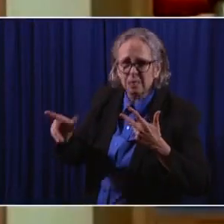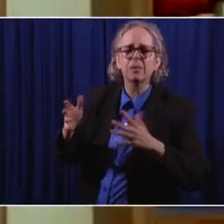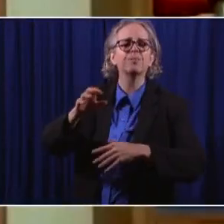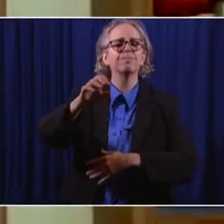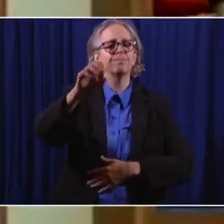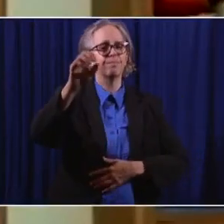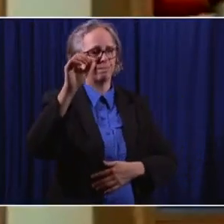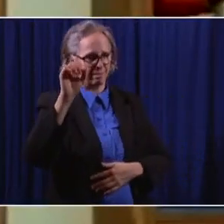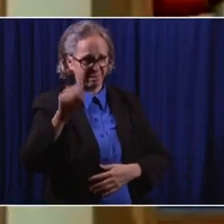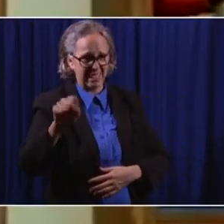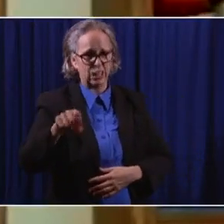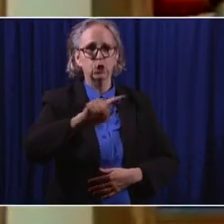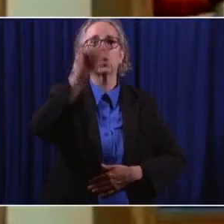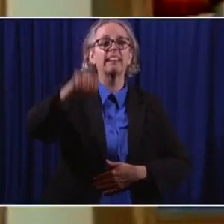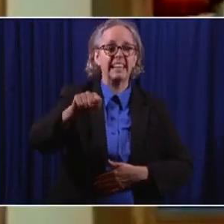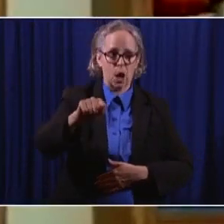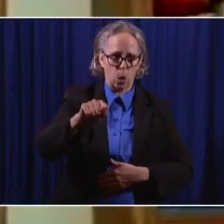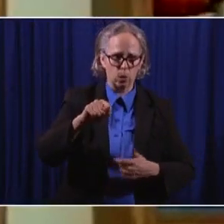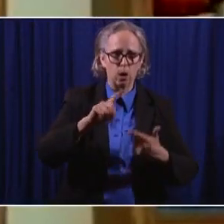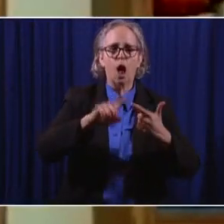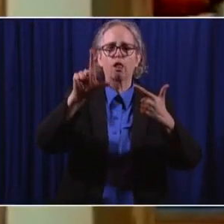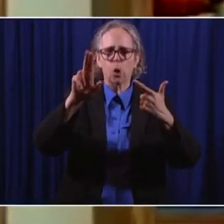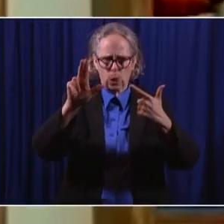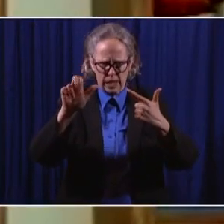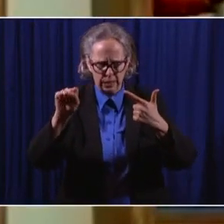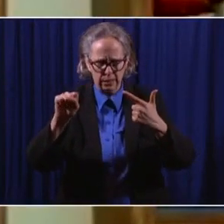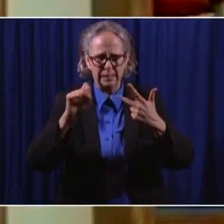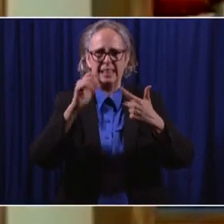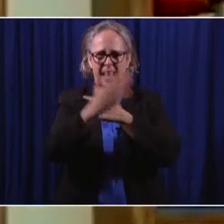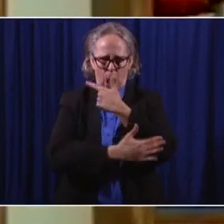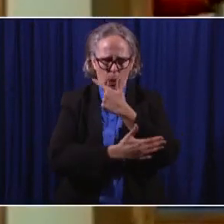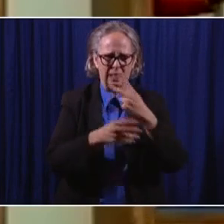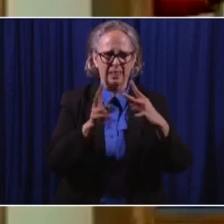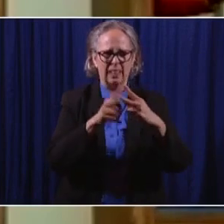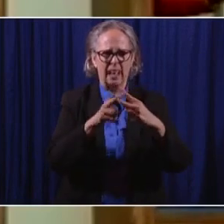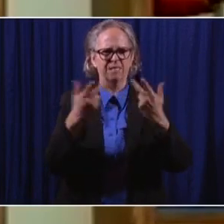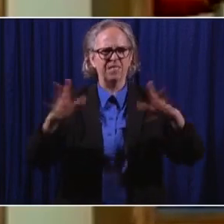The Toledo-Lucas County Health Department has a pop-up testing event planned and has